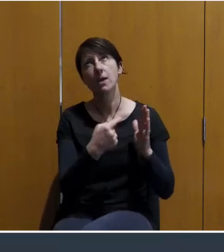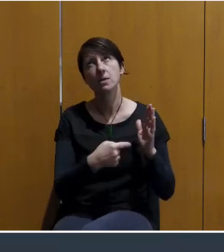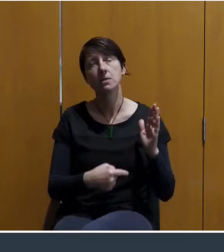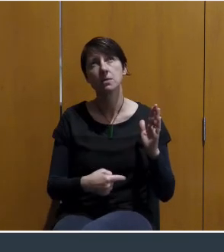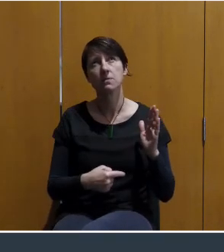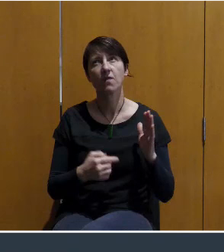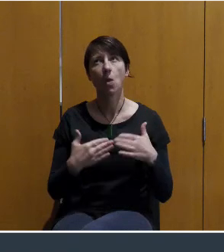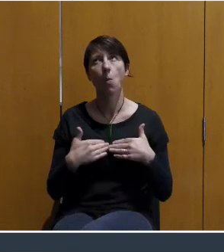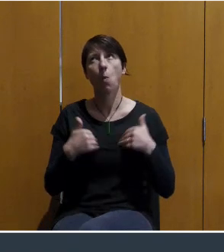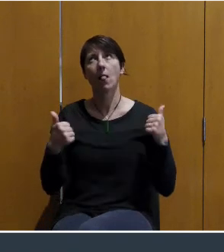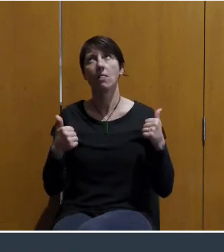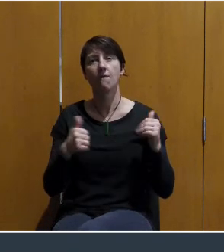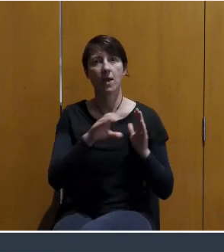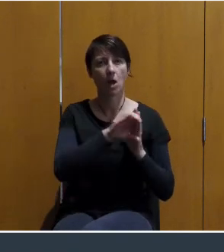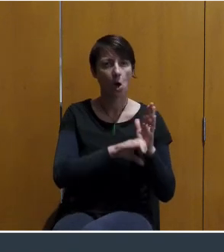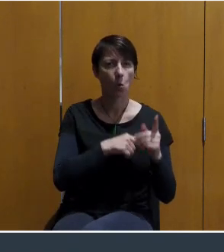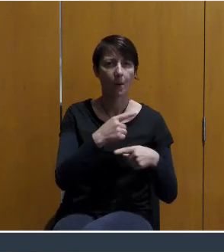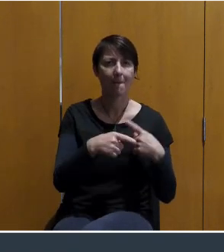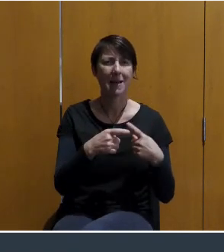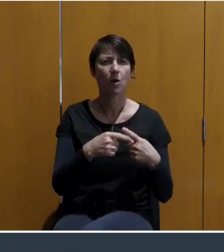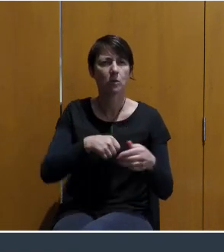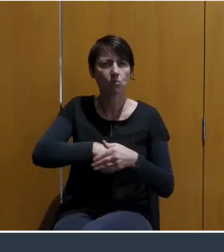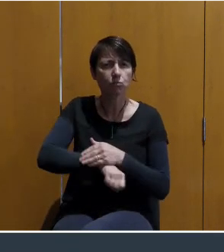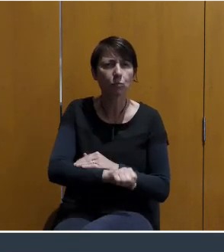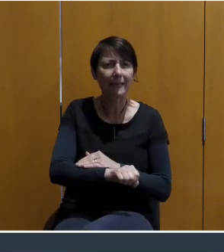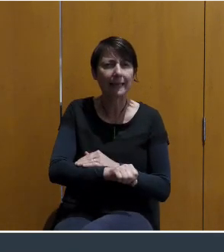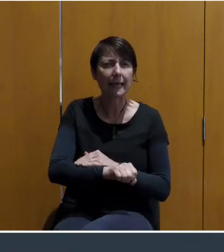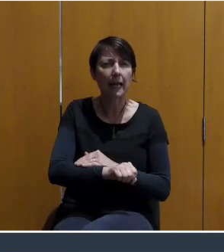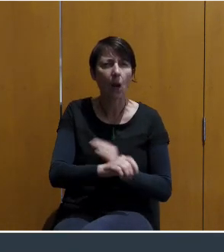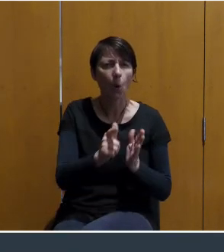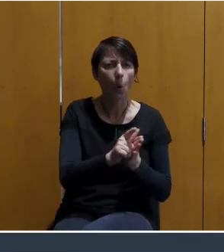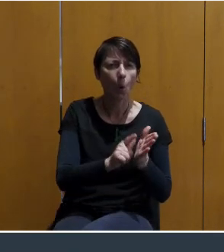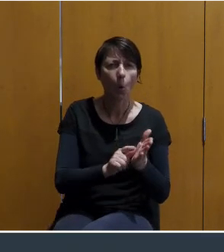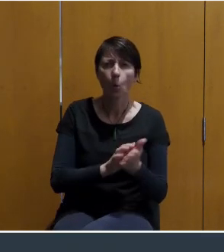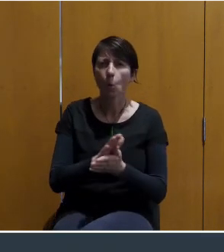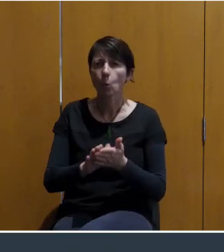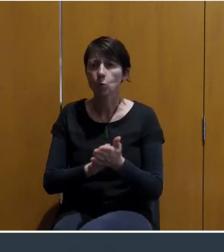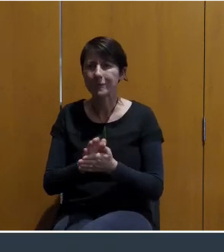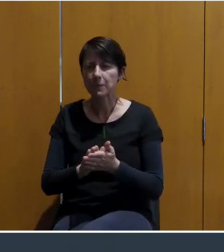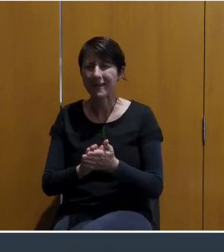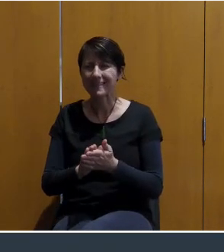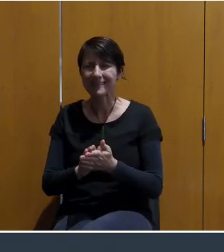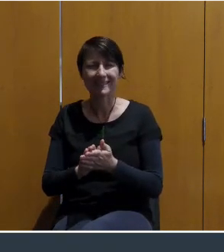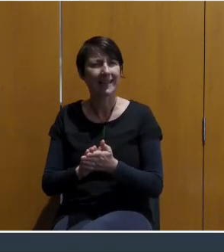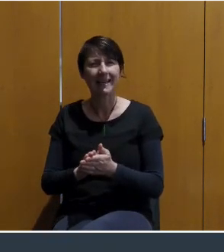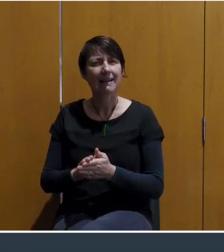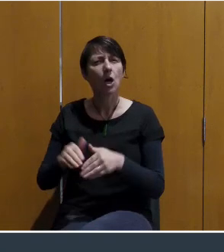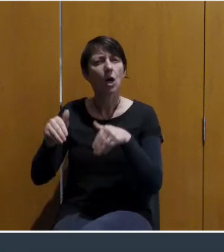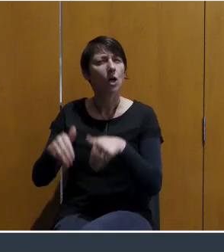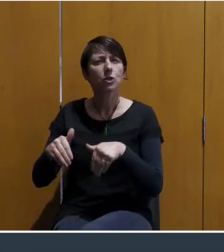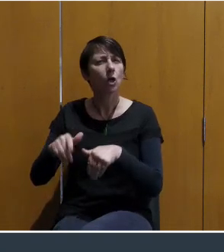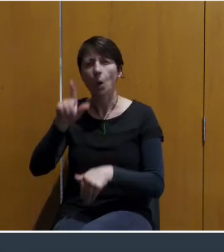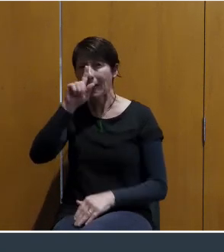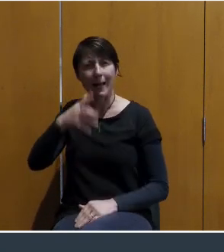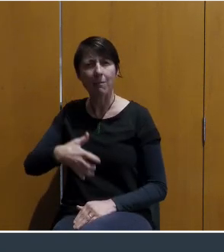require certain breeding standards, like I think it's can't breed after 7 years and not before 12 months, and there's different requirements